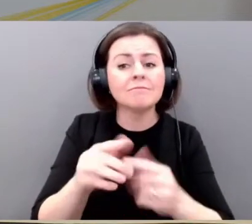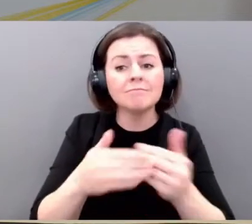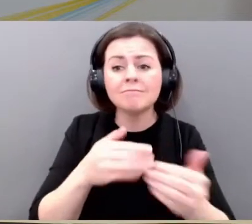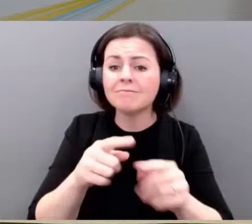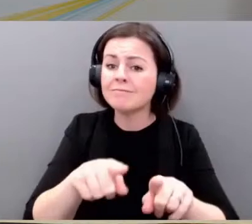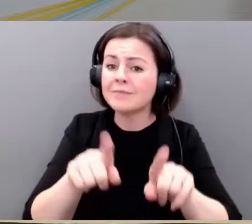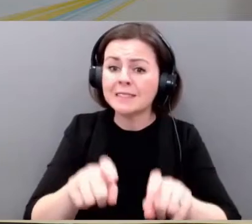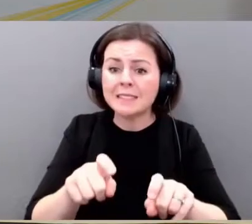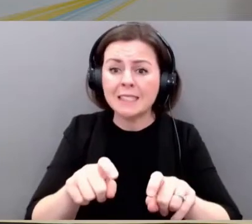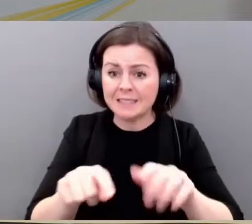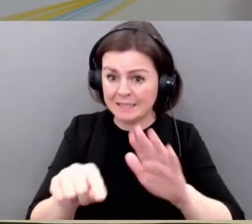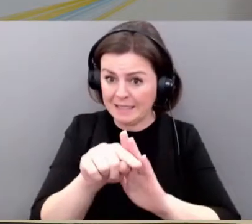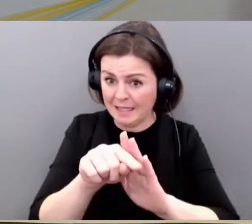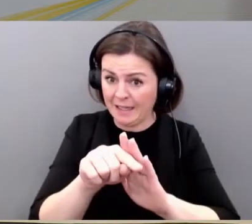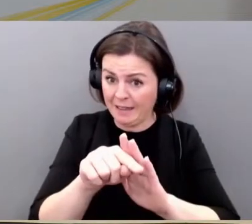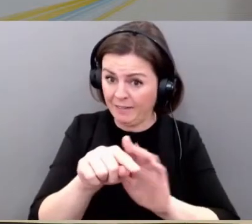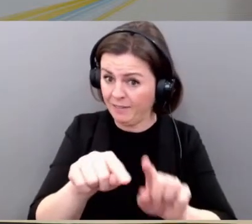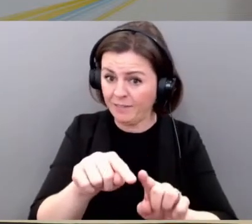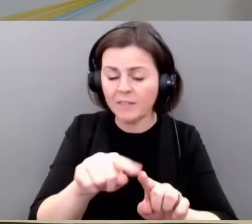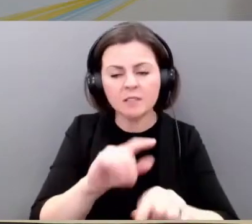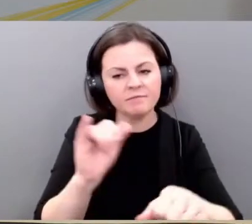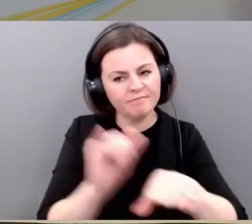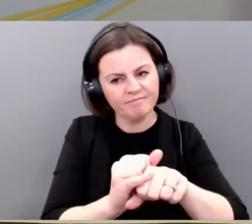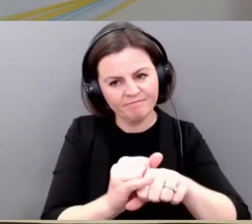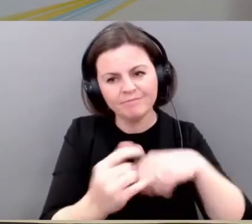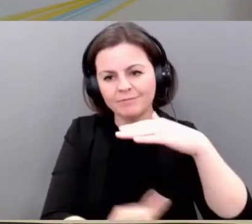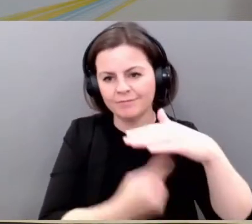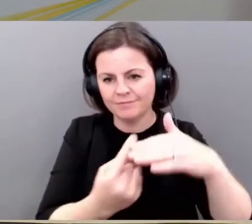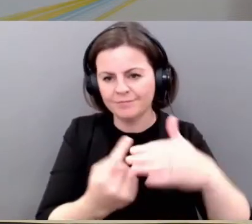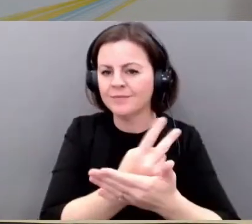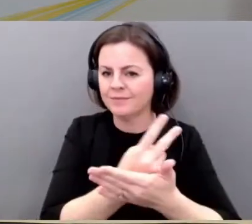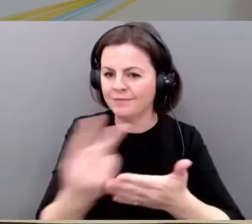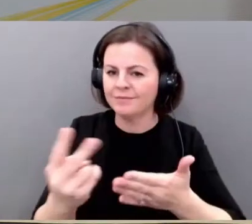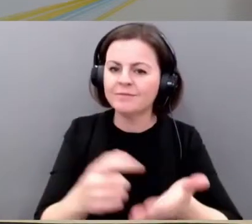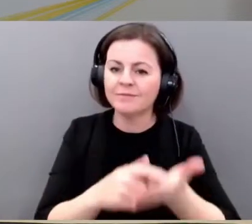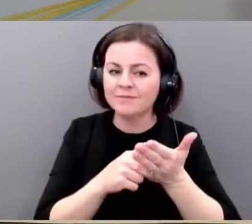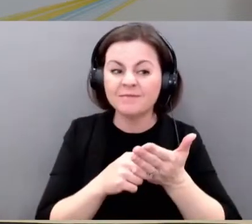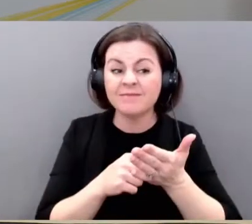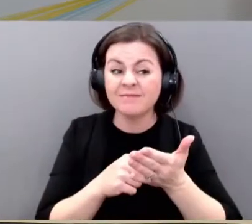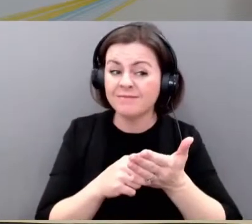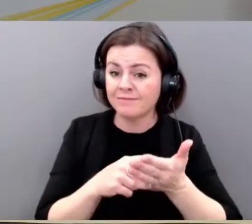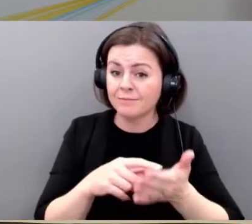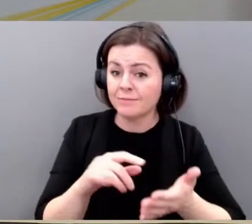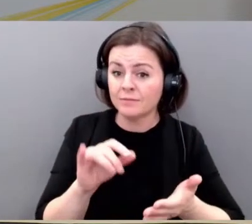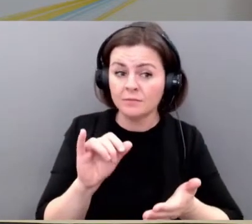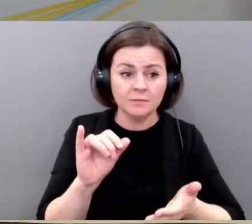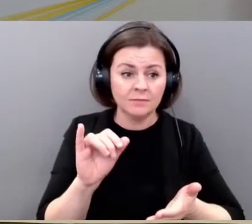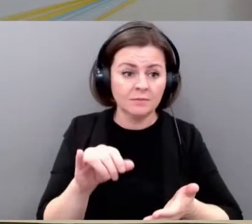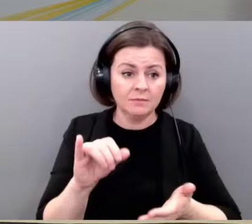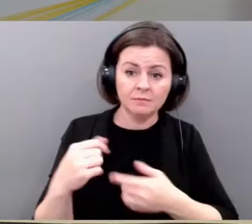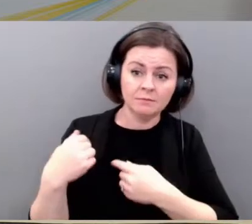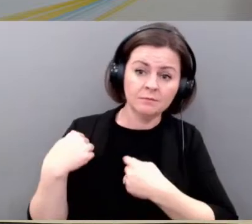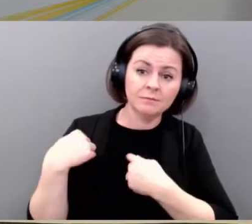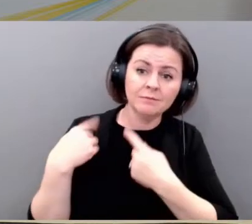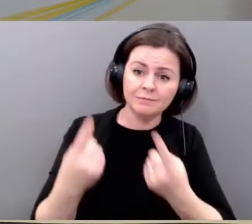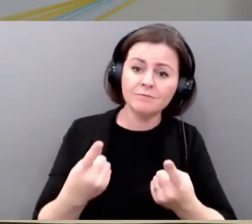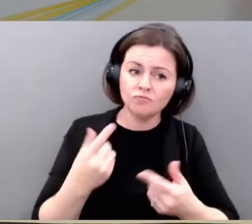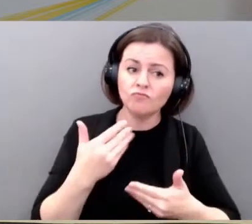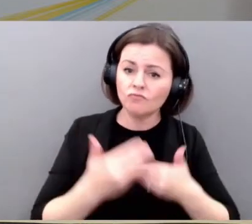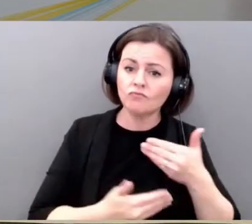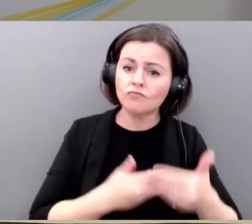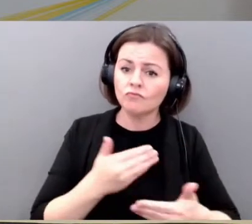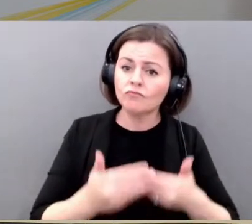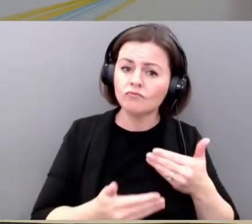isolation for 2 weeks. And that's what has happened previously, and also